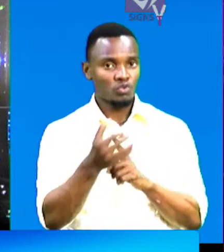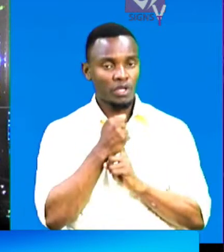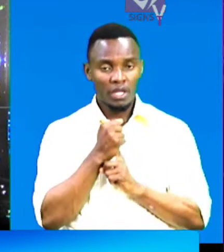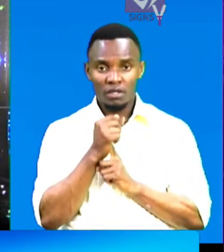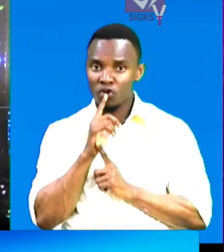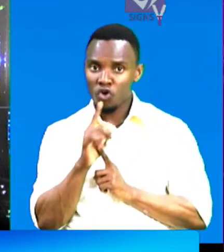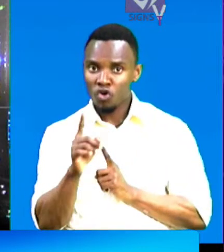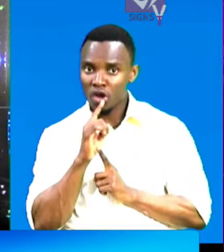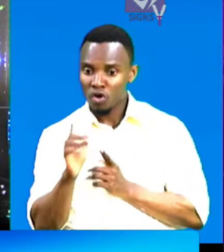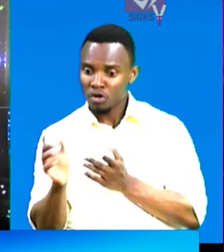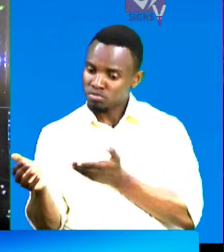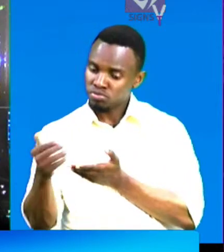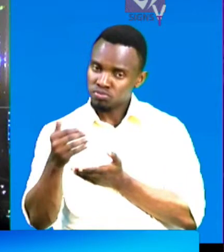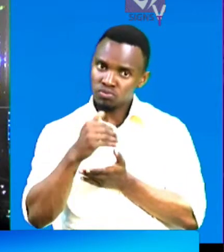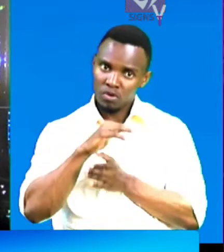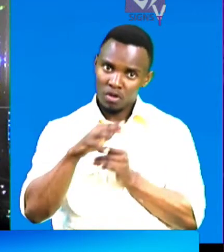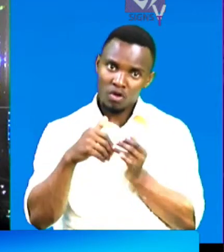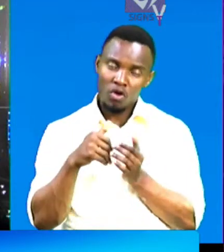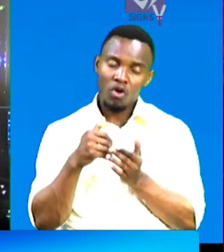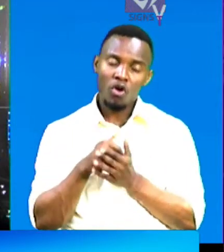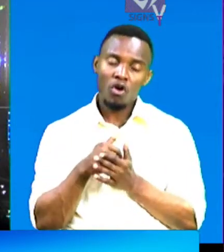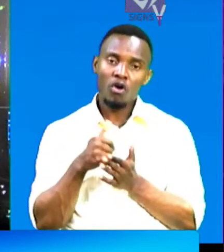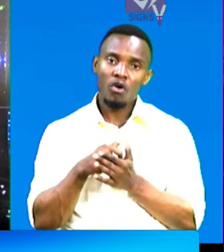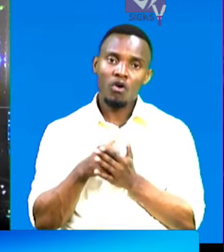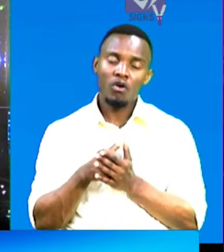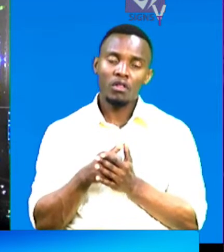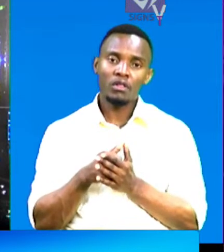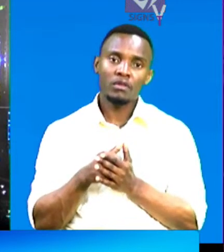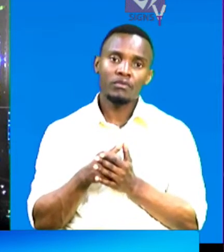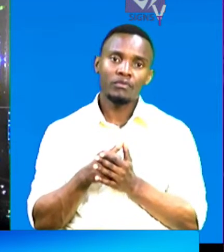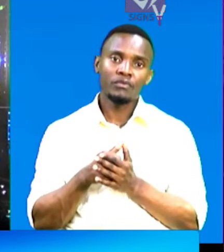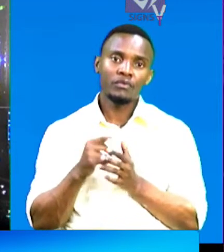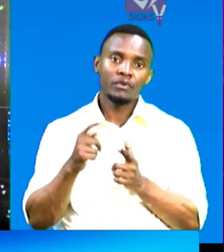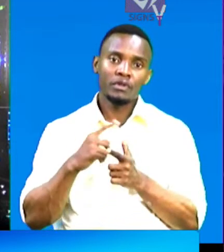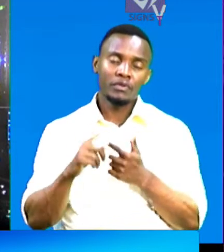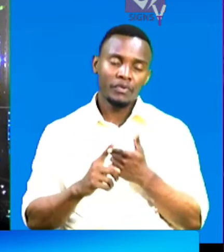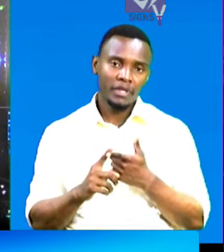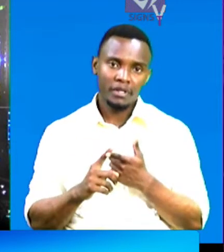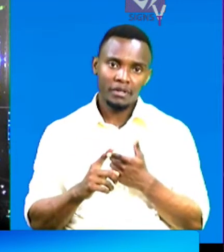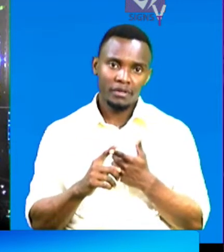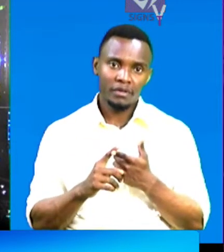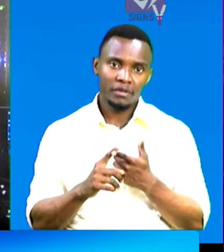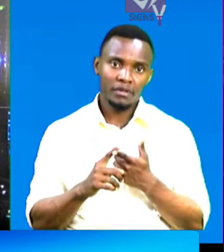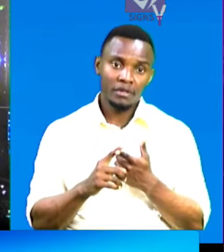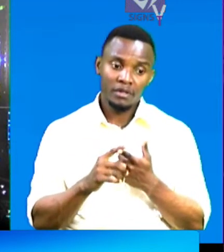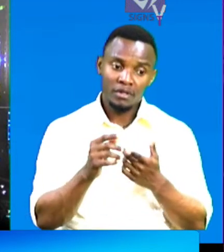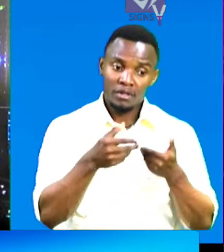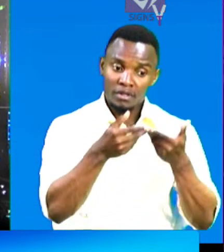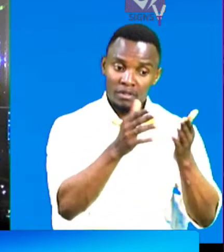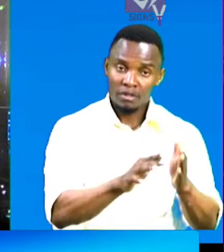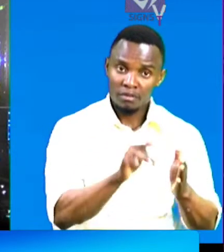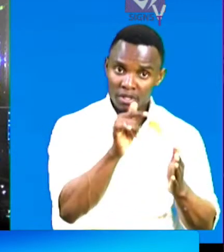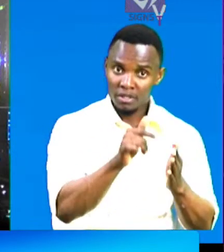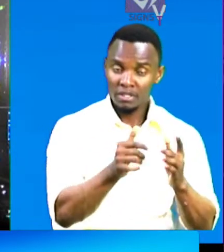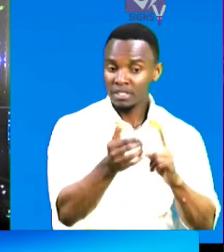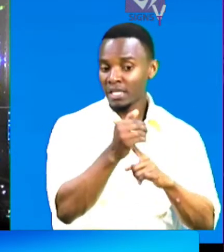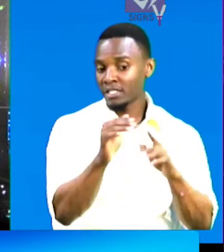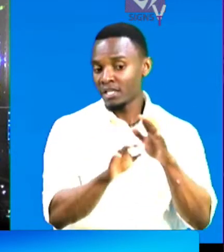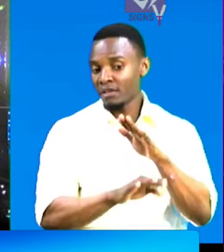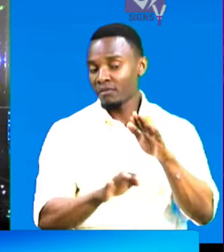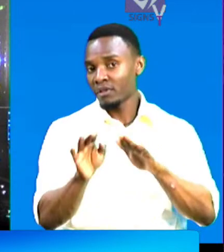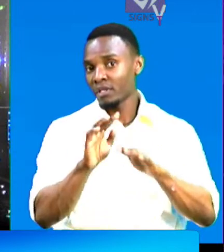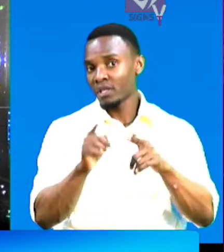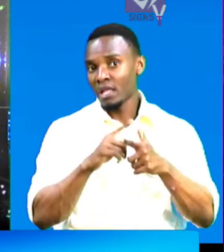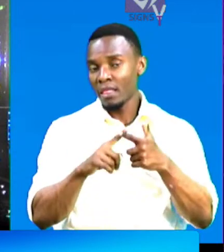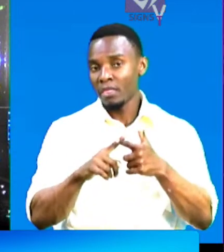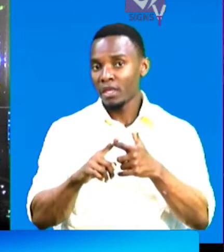orders that are placed by the customer and make sure the supplier gets them and the